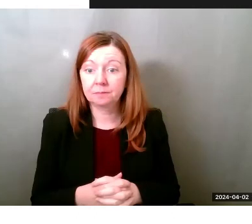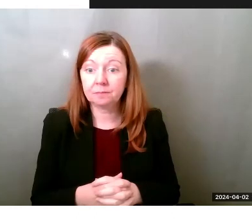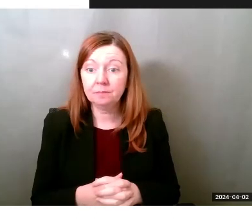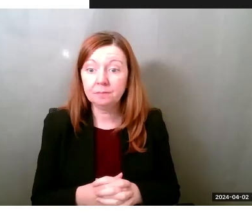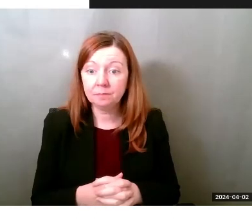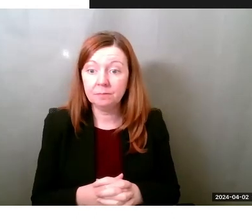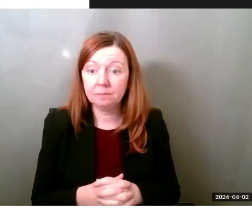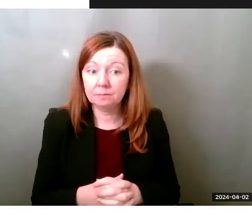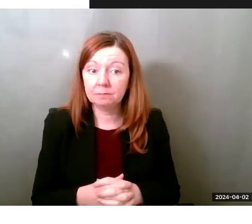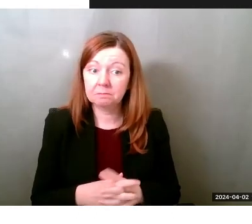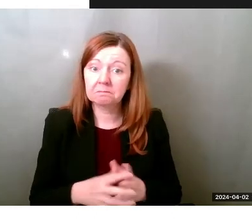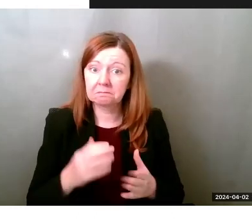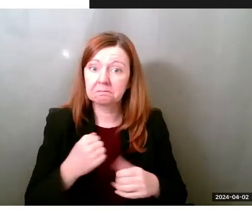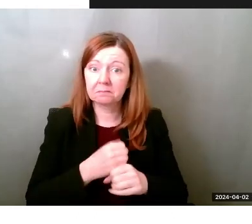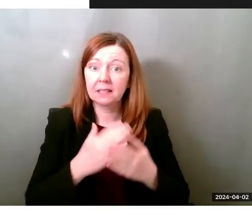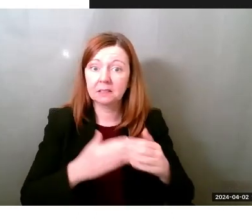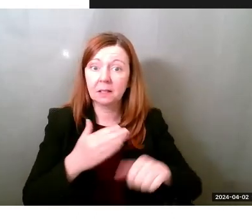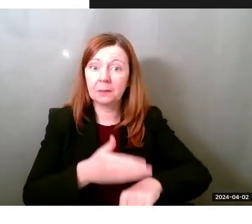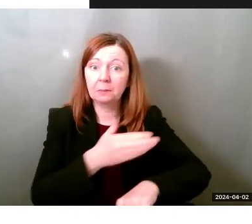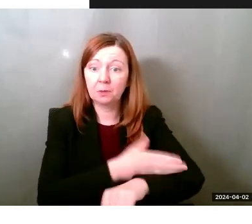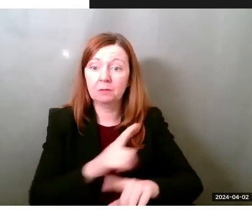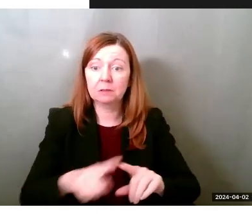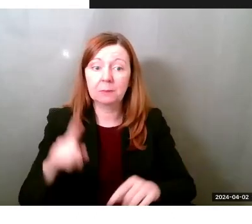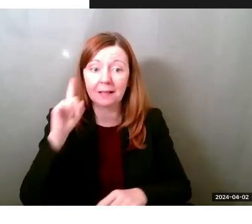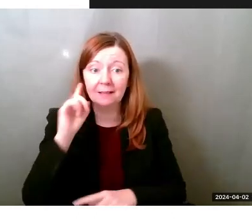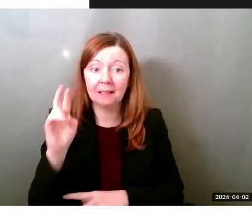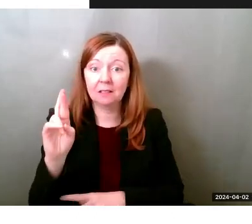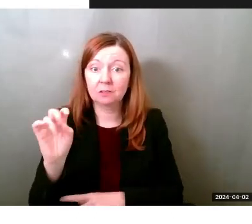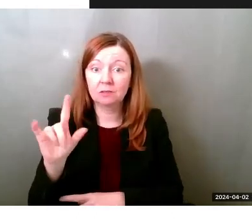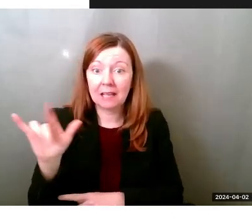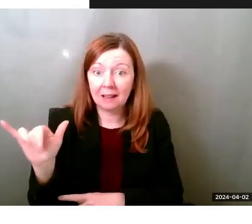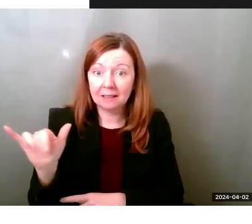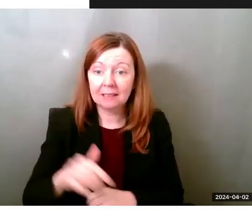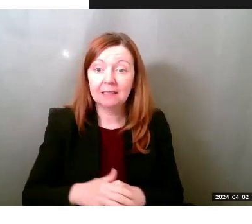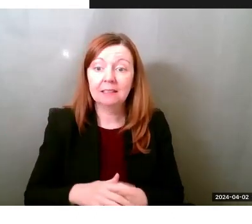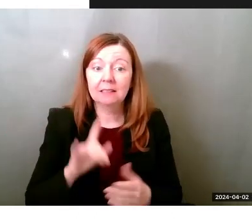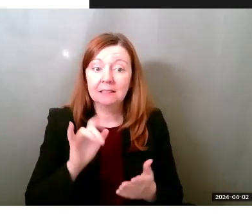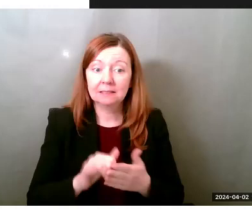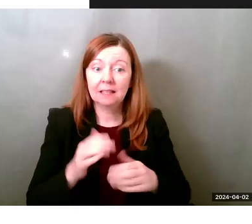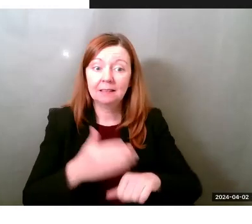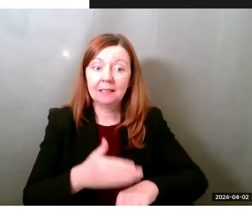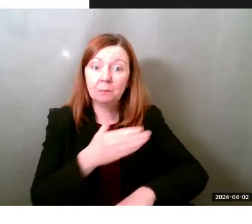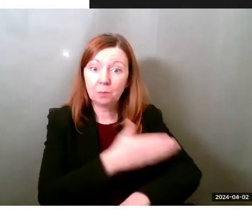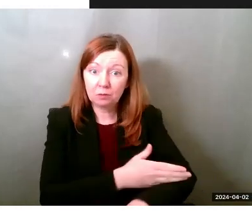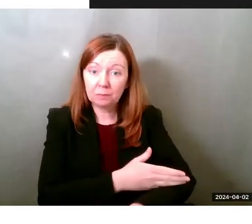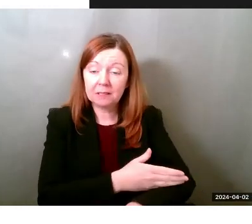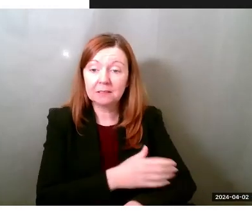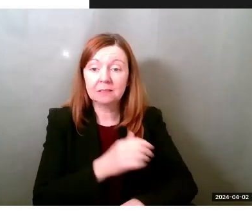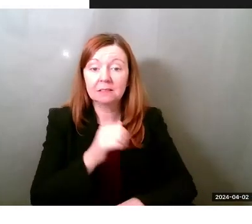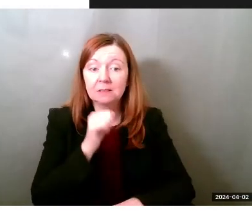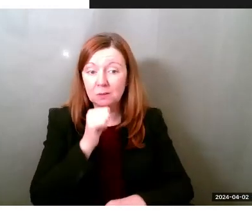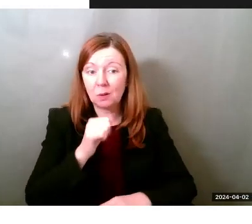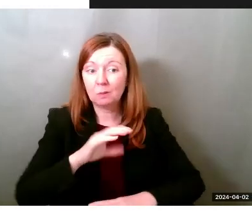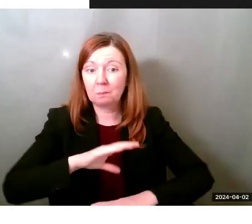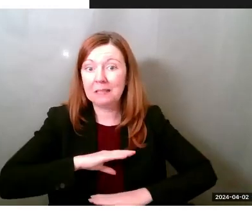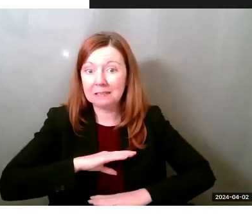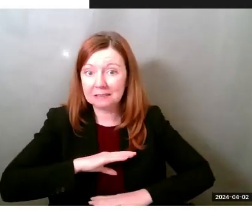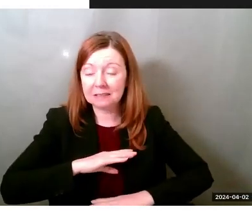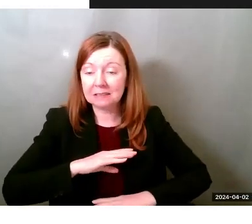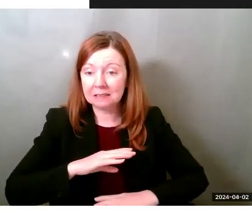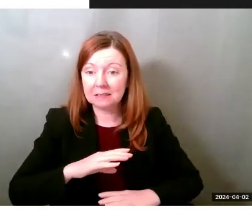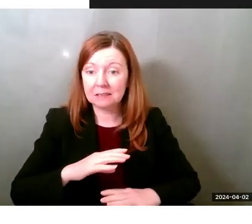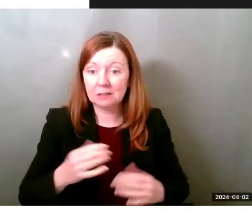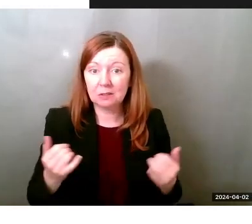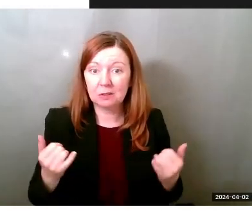does make some improvements, but I think the reality is that the improvements don't meet the